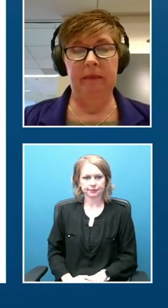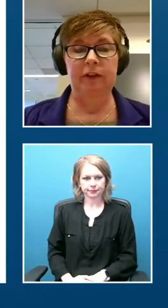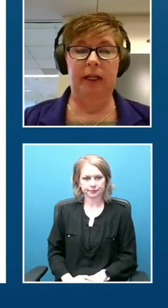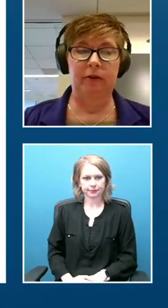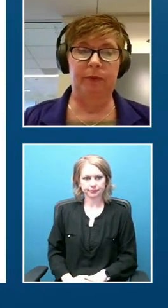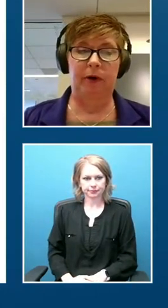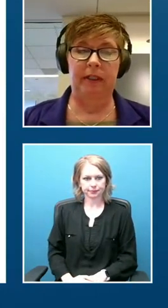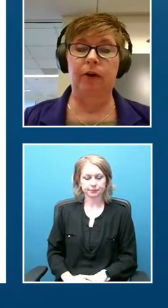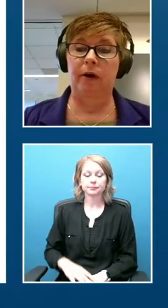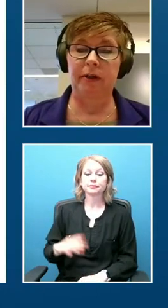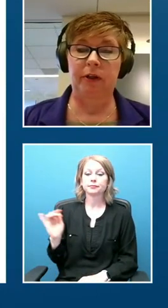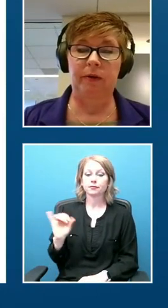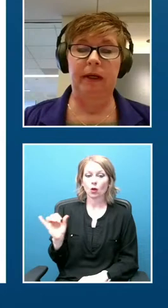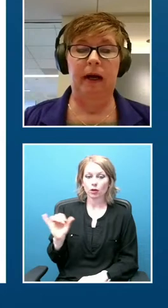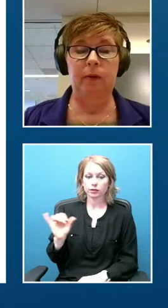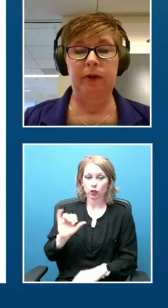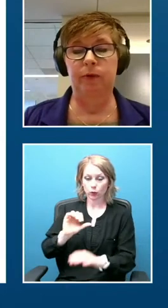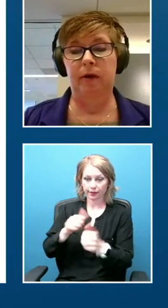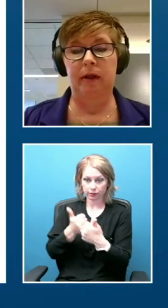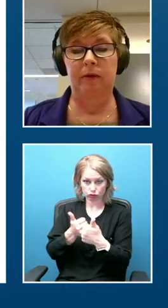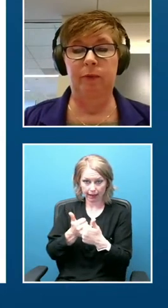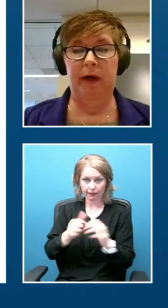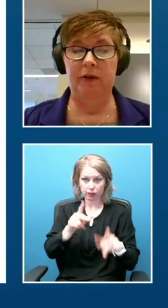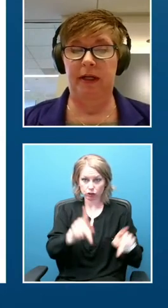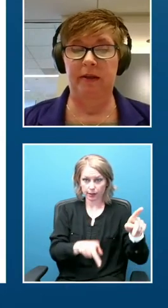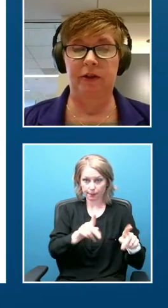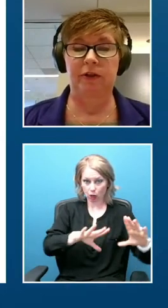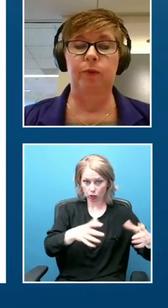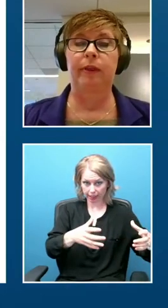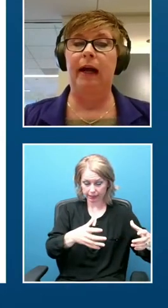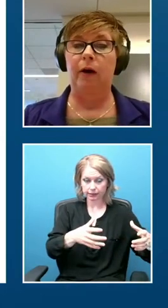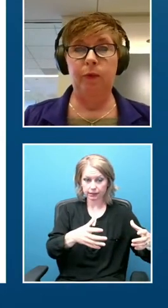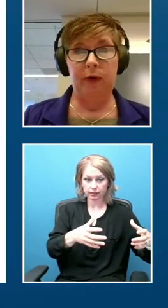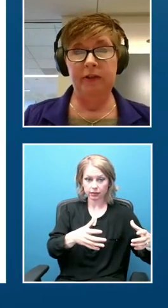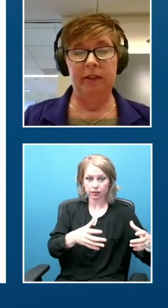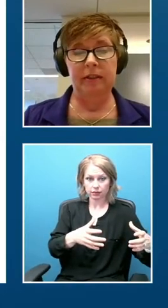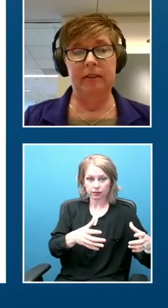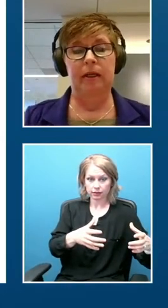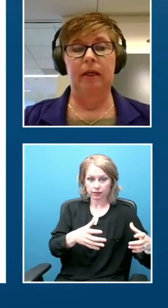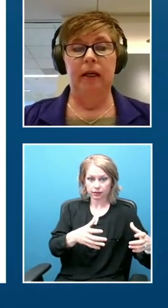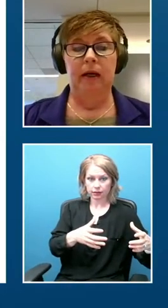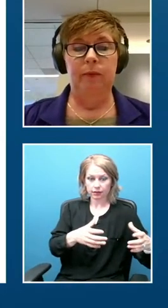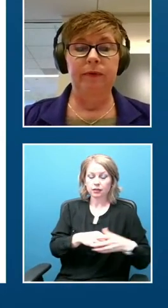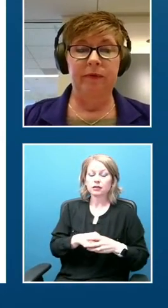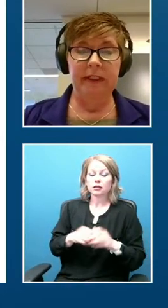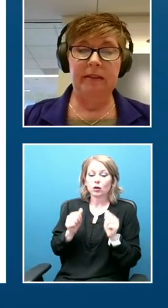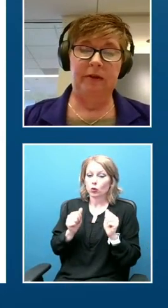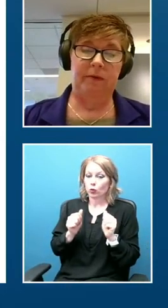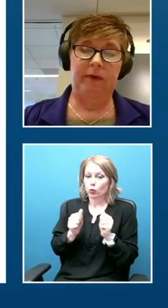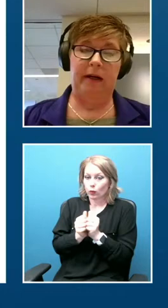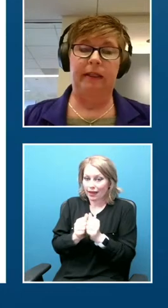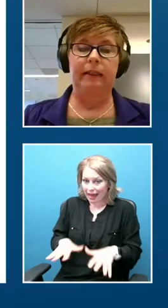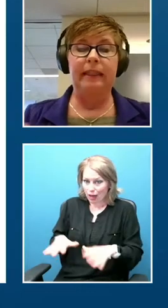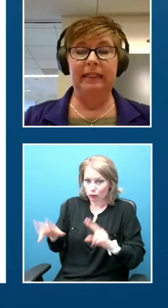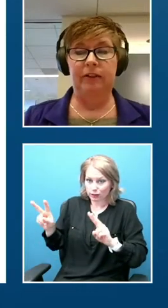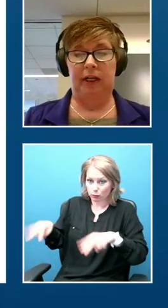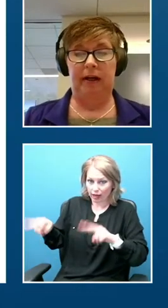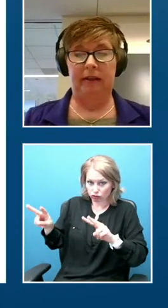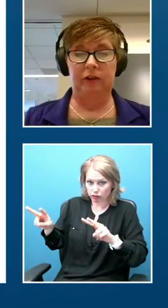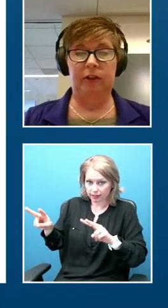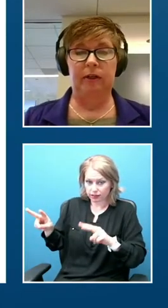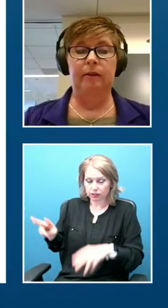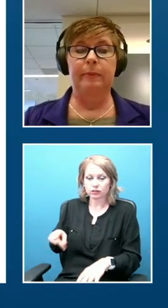Additionally, the challenge parties argue that our withdrawal of prior challenges without prejudice prevents us from filing